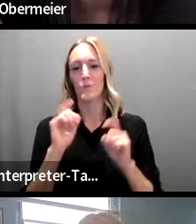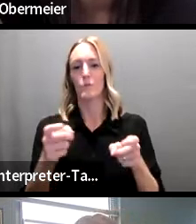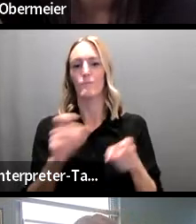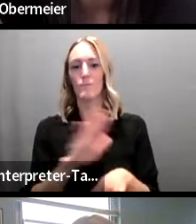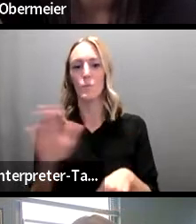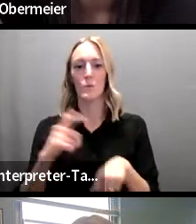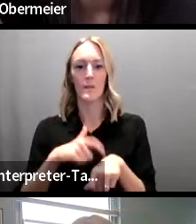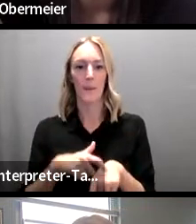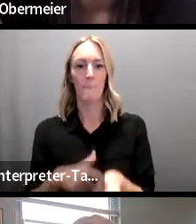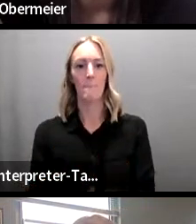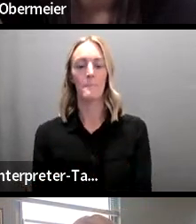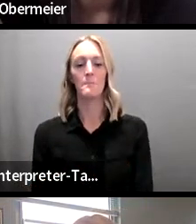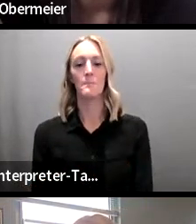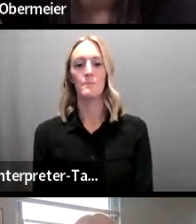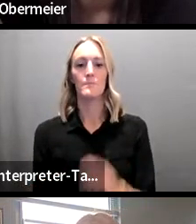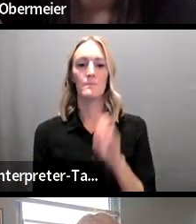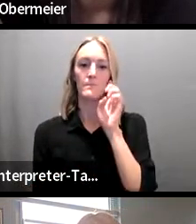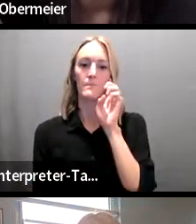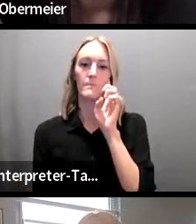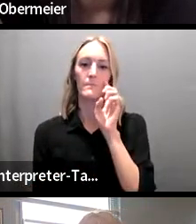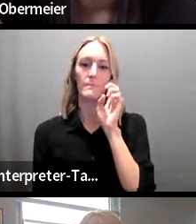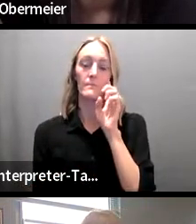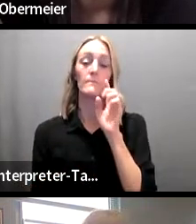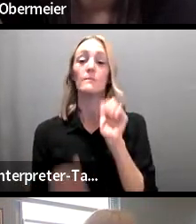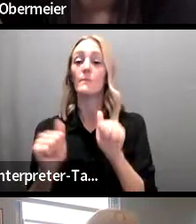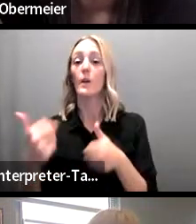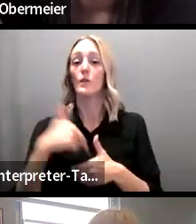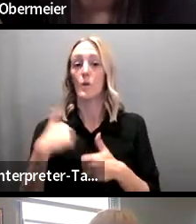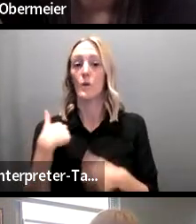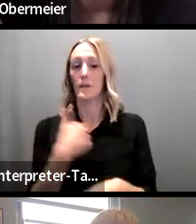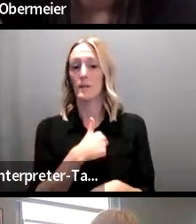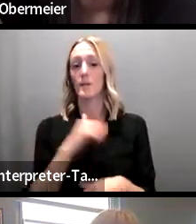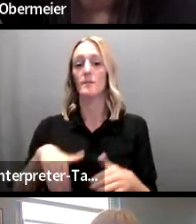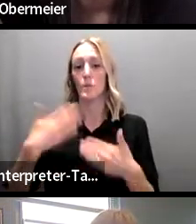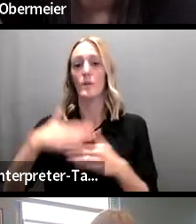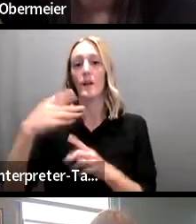And please join us next month, 3rd